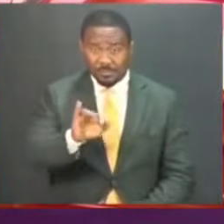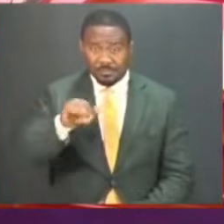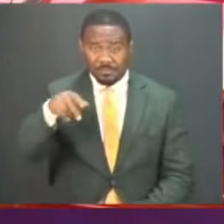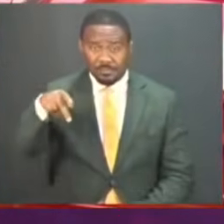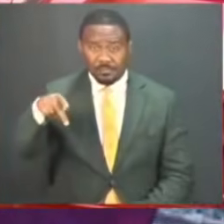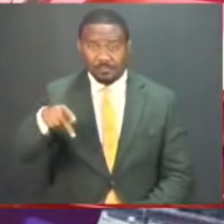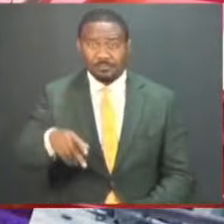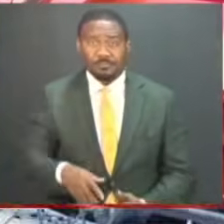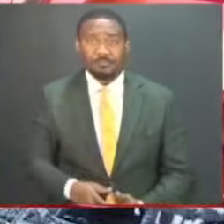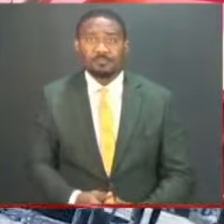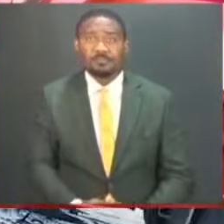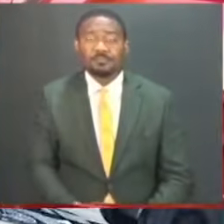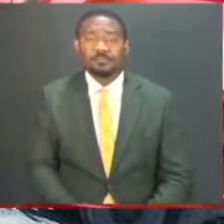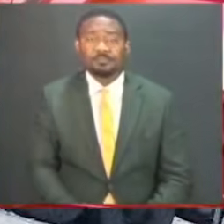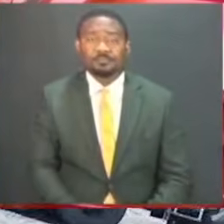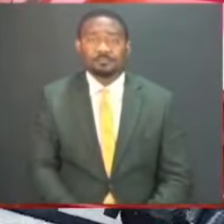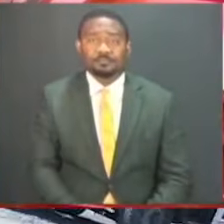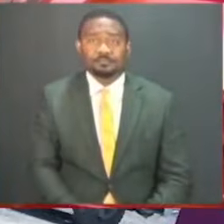Amen.